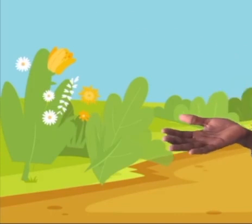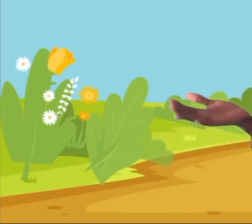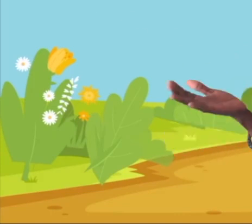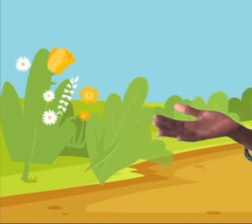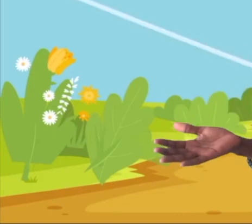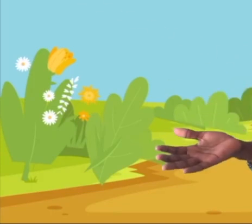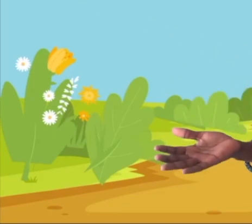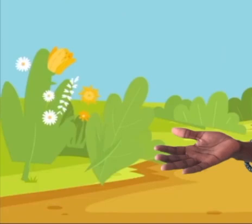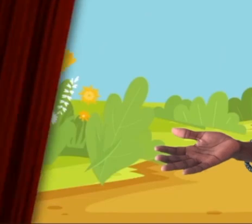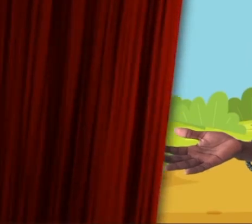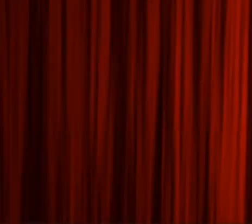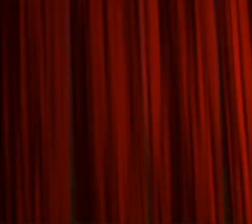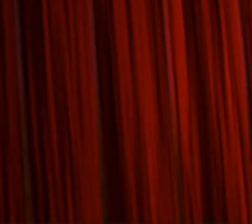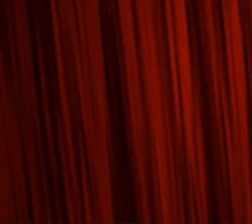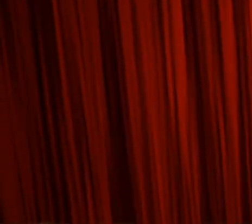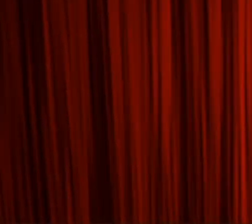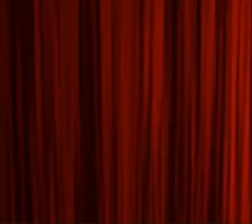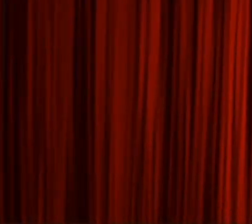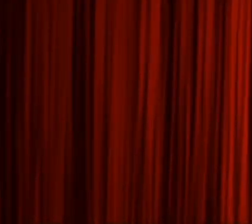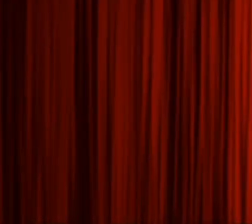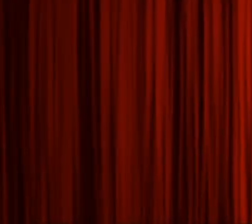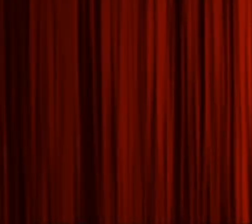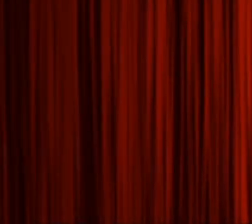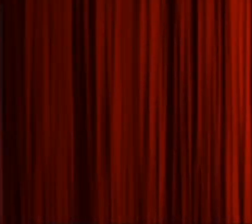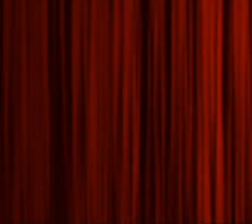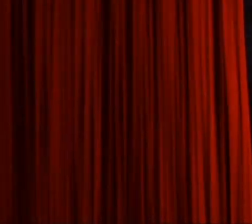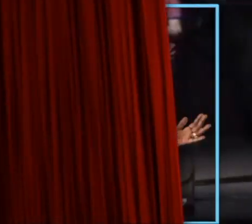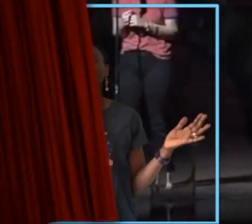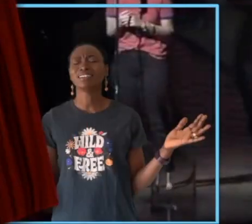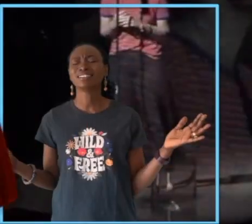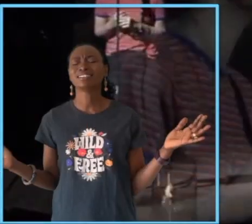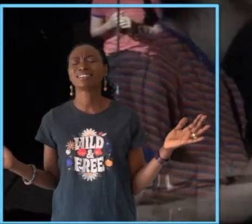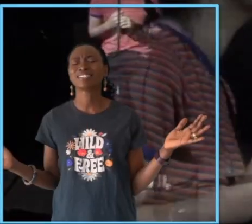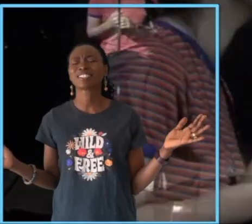You. Hallelujah. Amen.